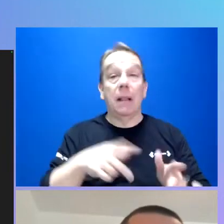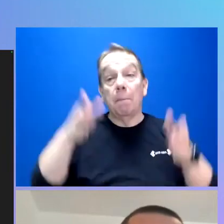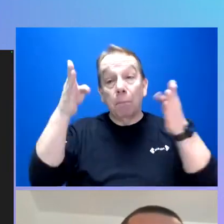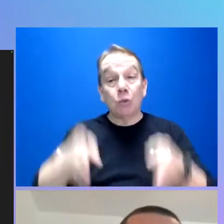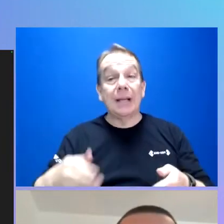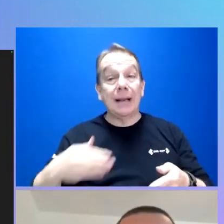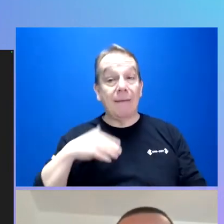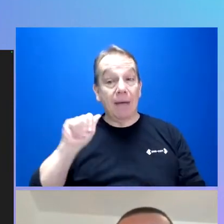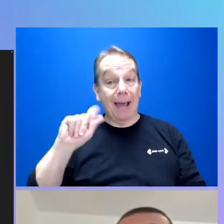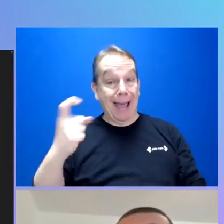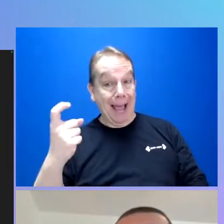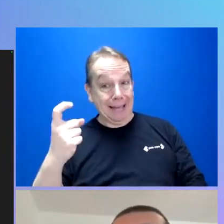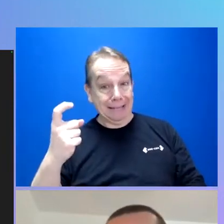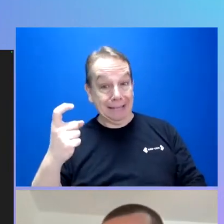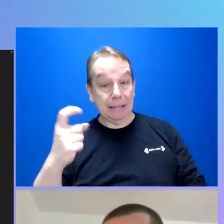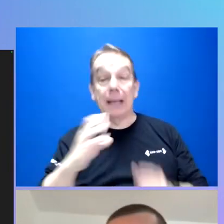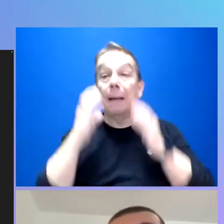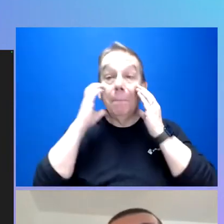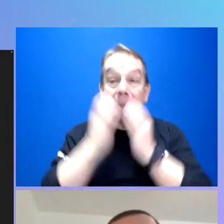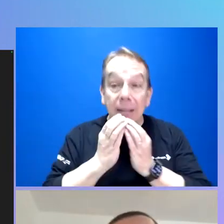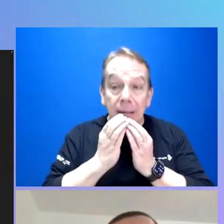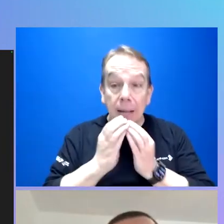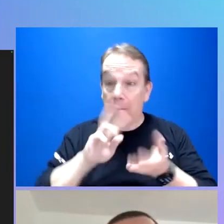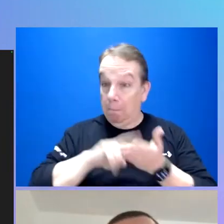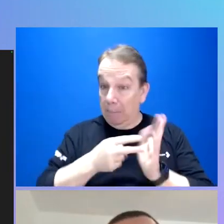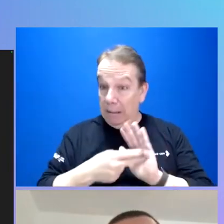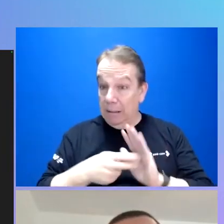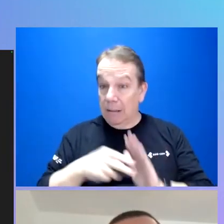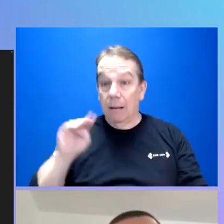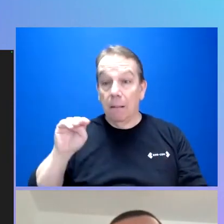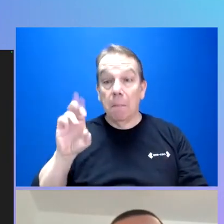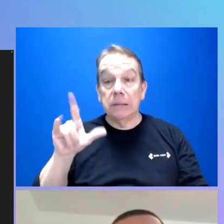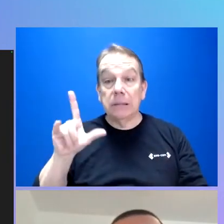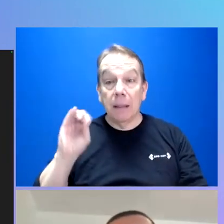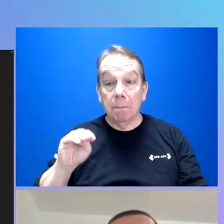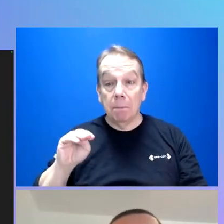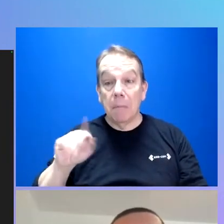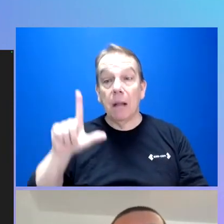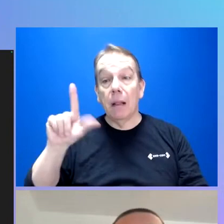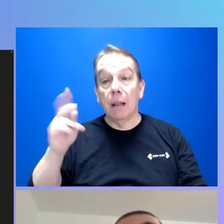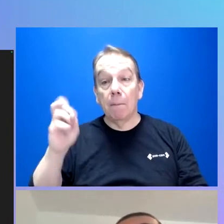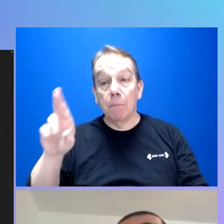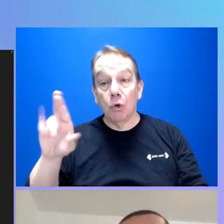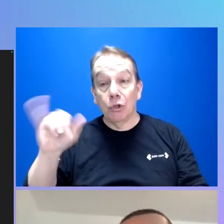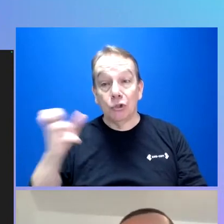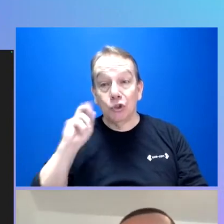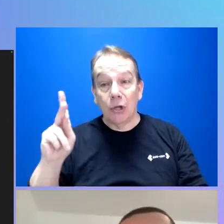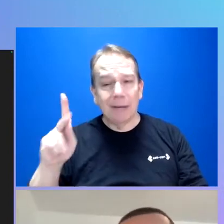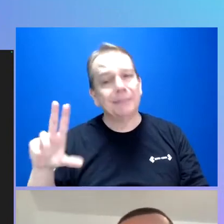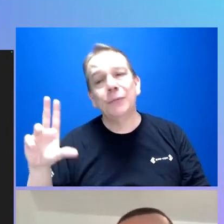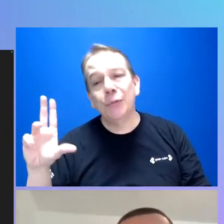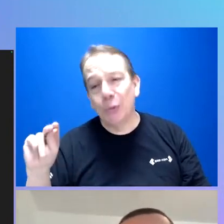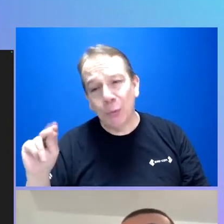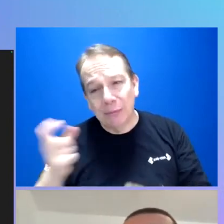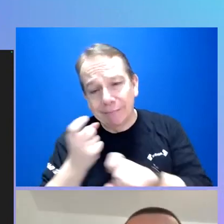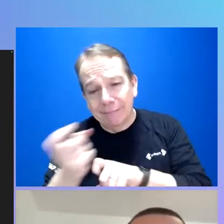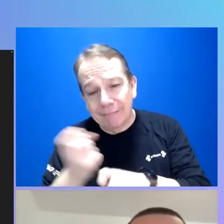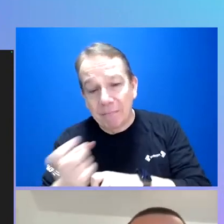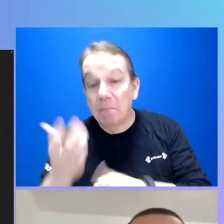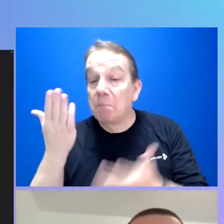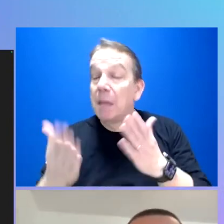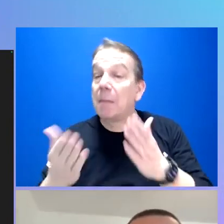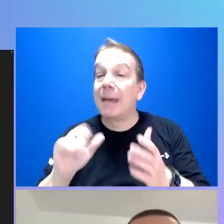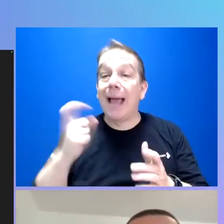beard doesn't make them a Muslim lumberjack. And they might just be an axe murderer who